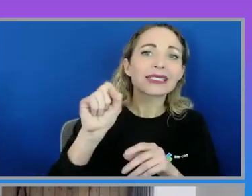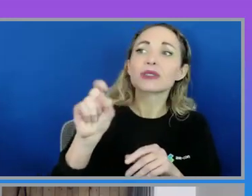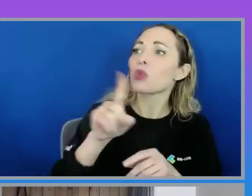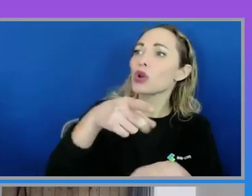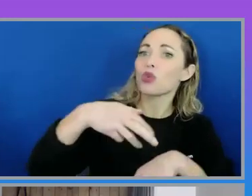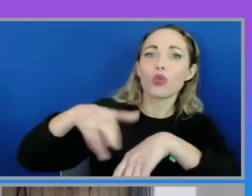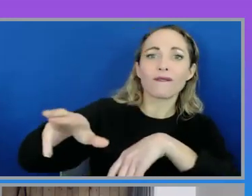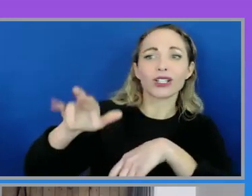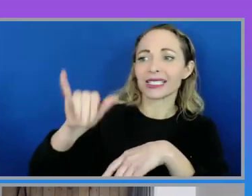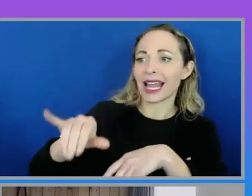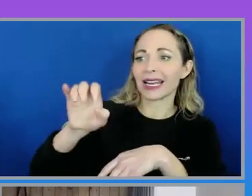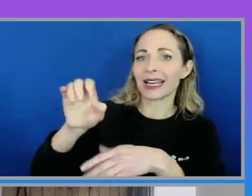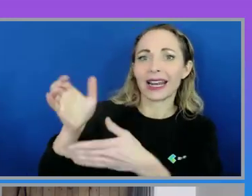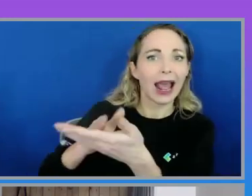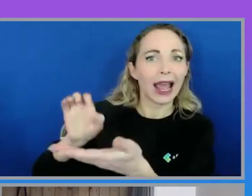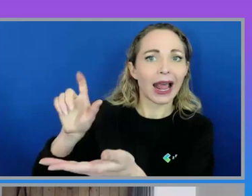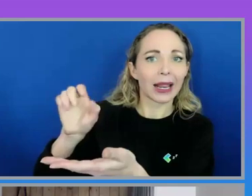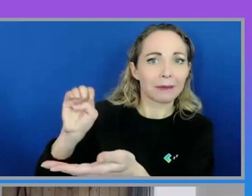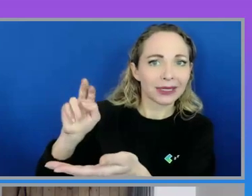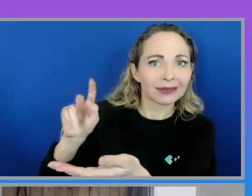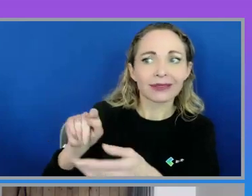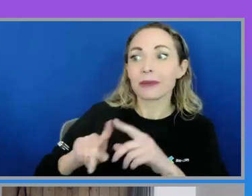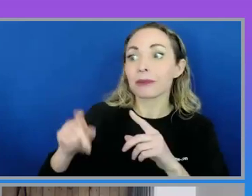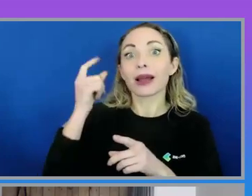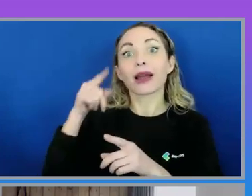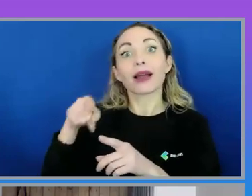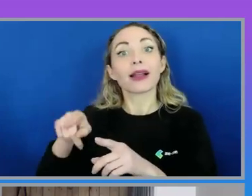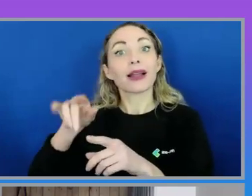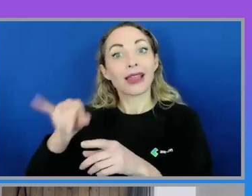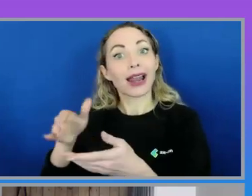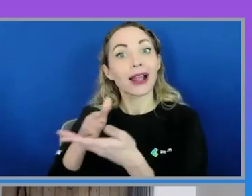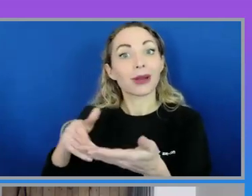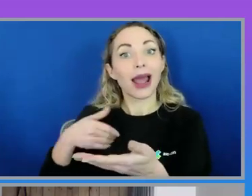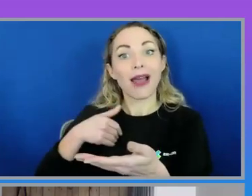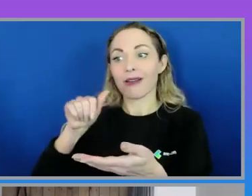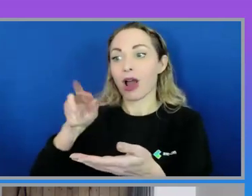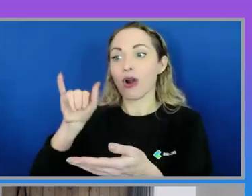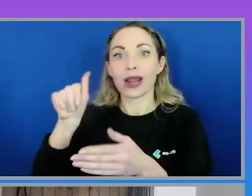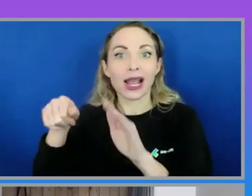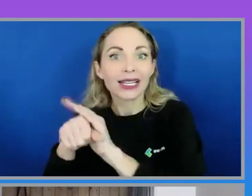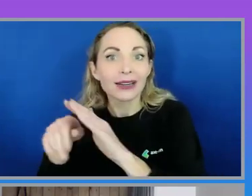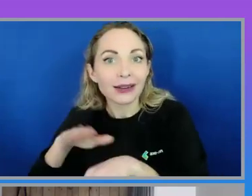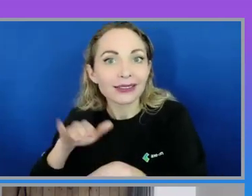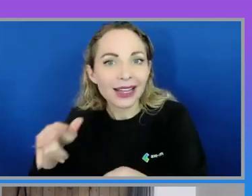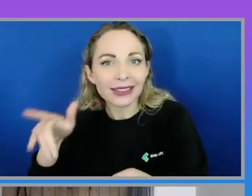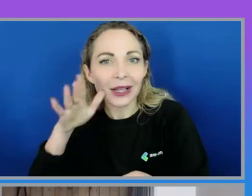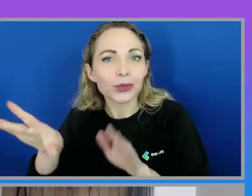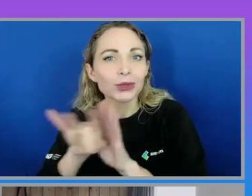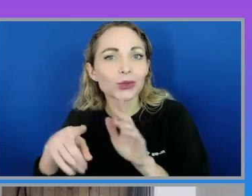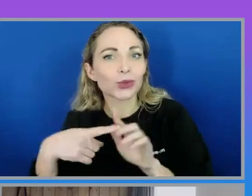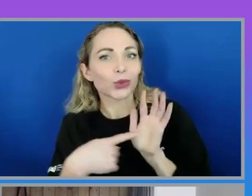the element, but that element has ARIA hidden on it, they'll choose to expose it anyway.